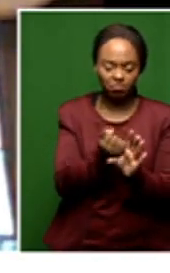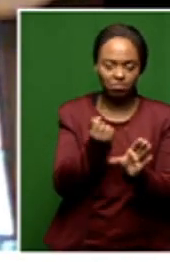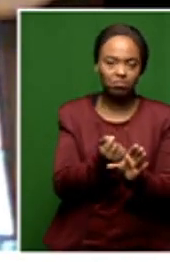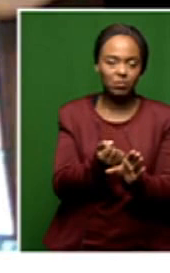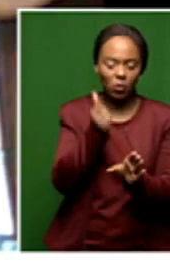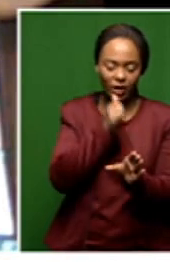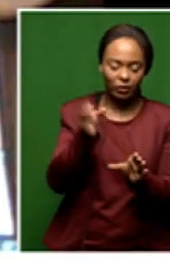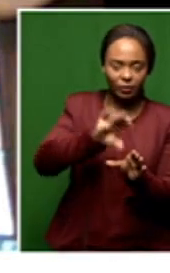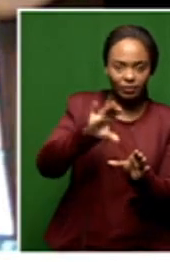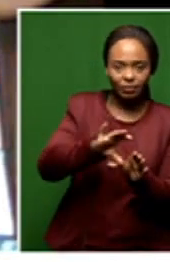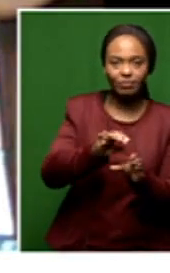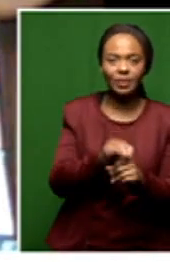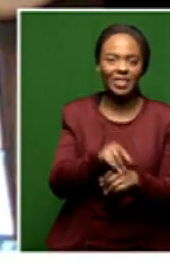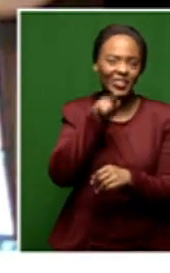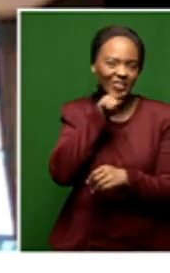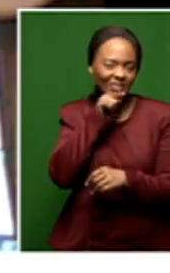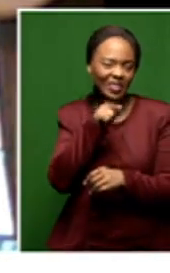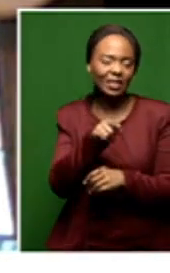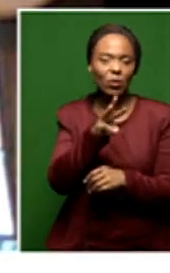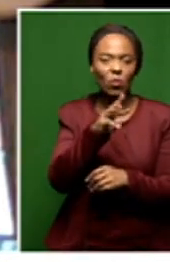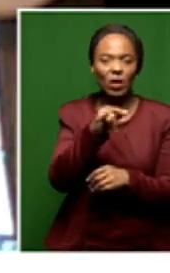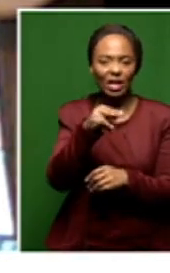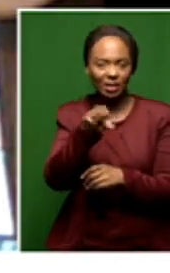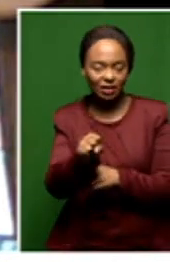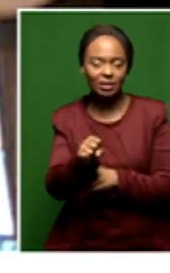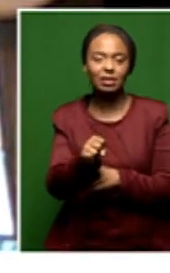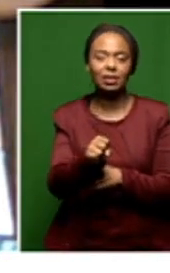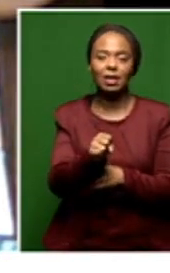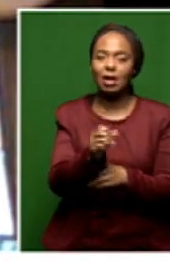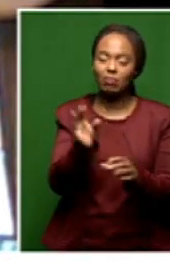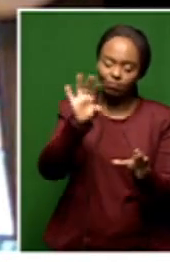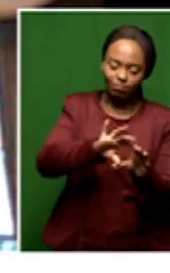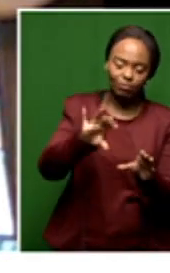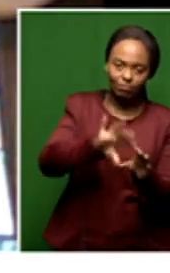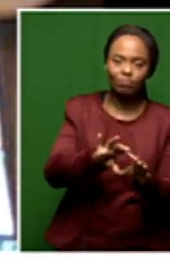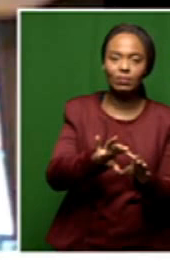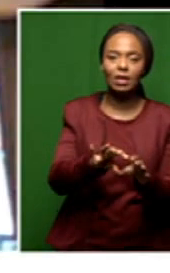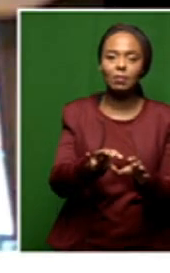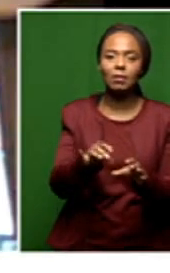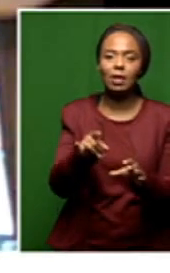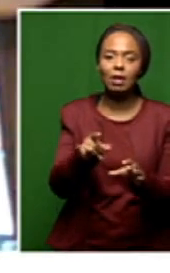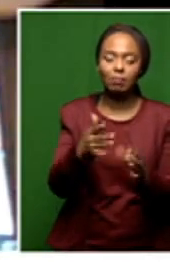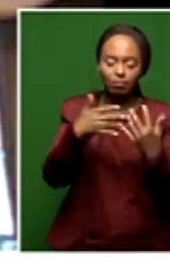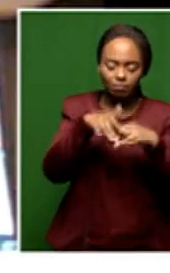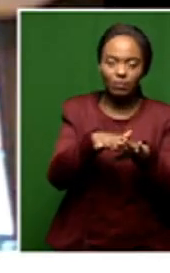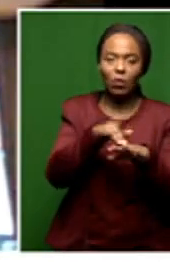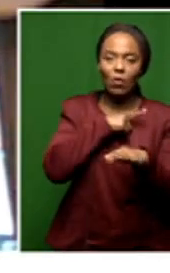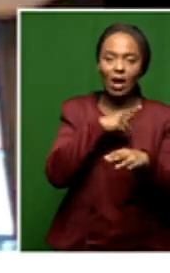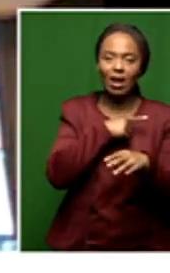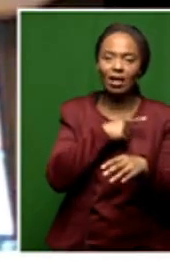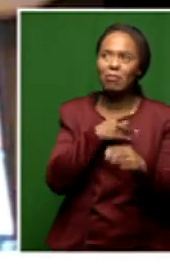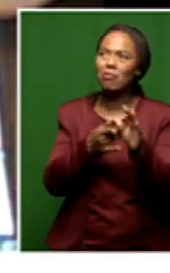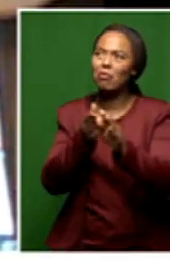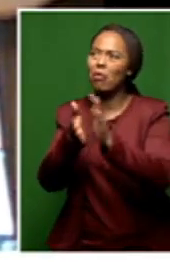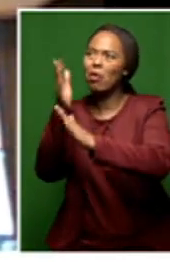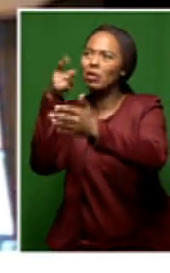chickpeas, things like all of those, you can have them in your pantry so that you're ready. You don't have to go